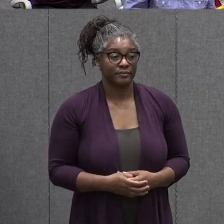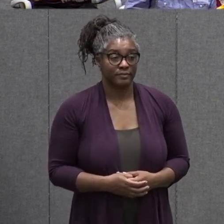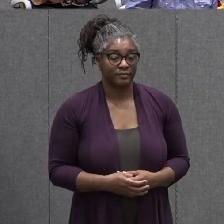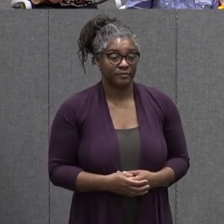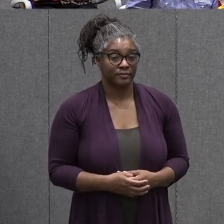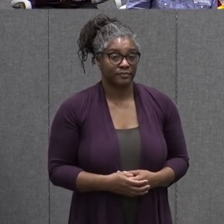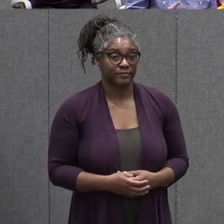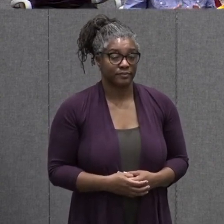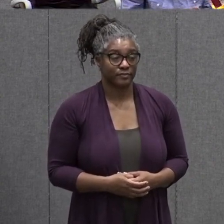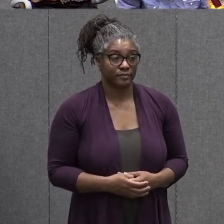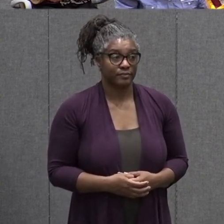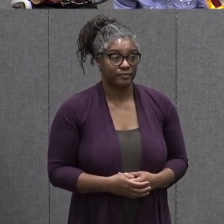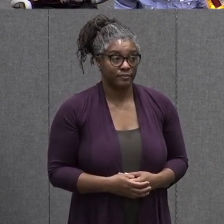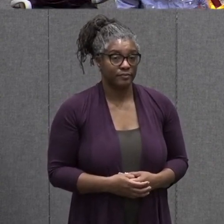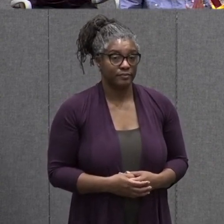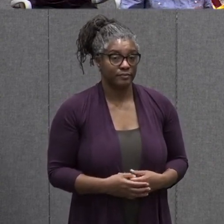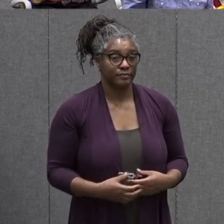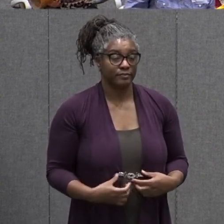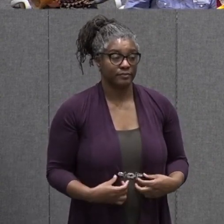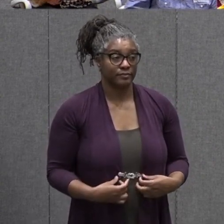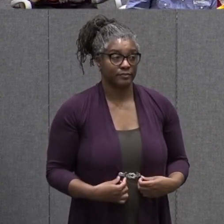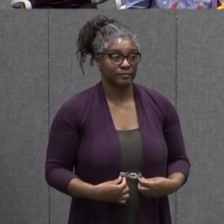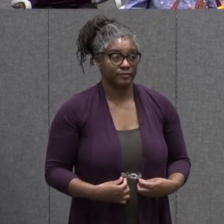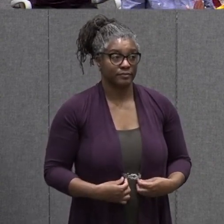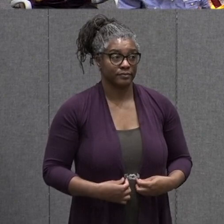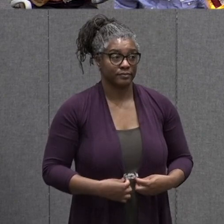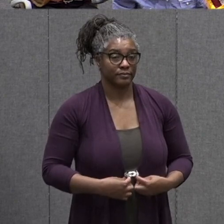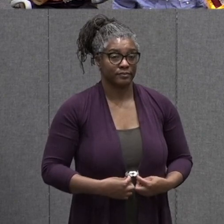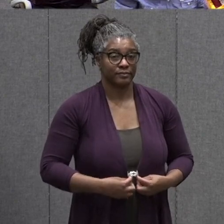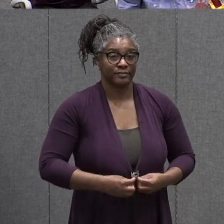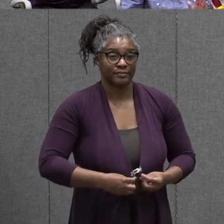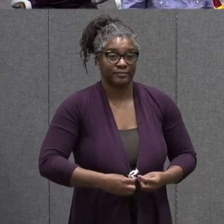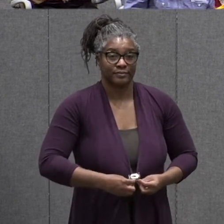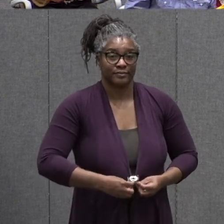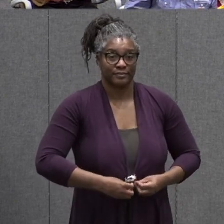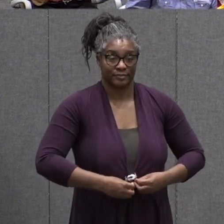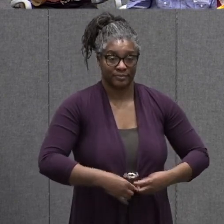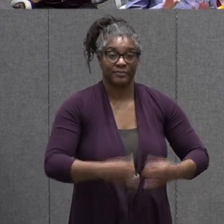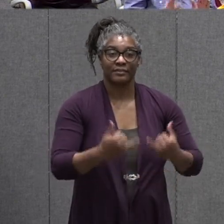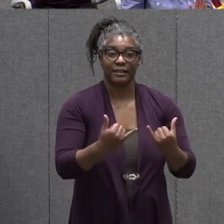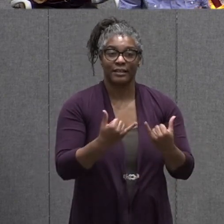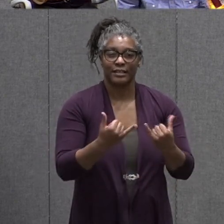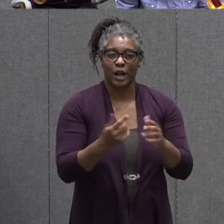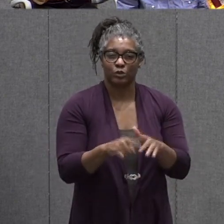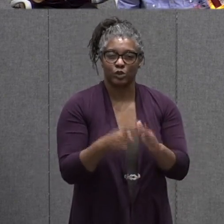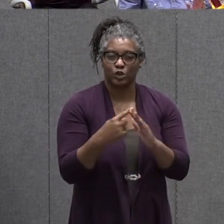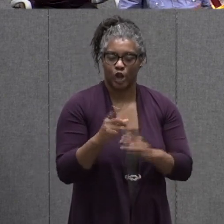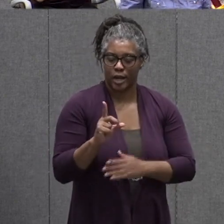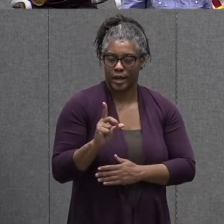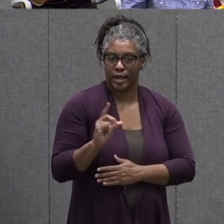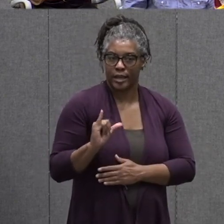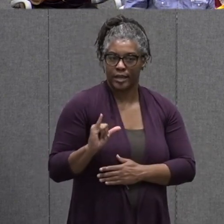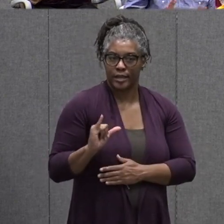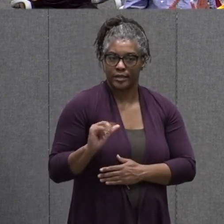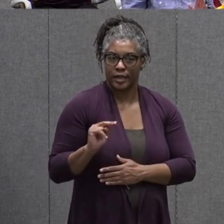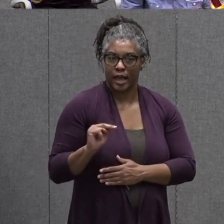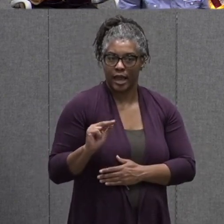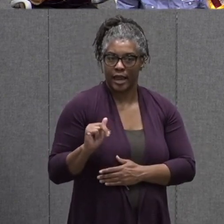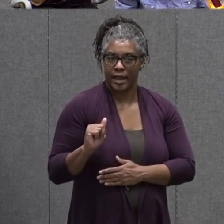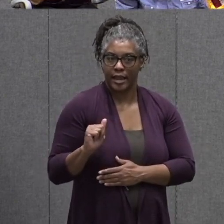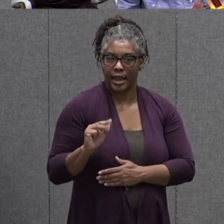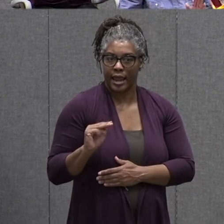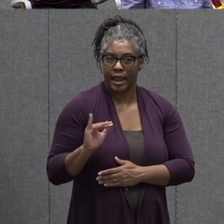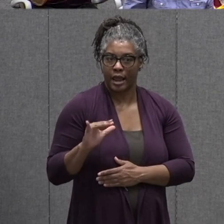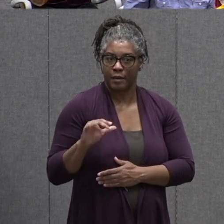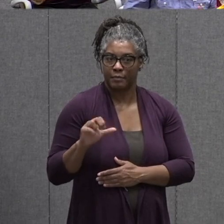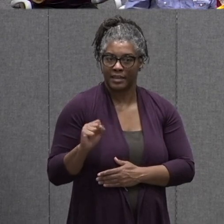We're going to pull some dynamics out now. Some loud sounds and some quiet sounds. Let's try stuff with everybody together. What you